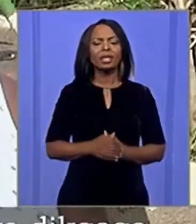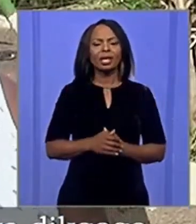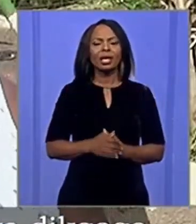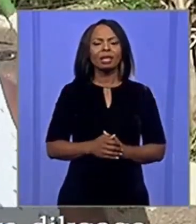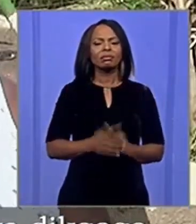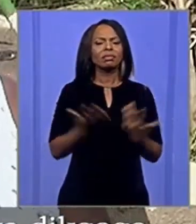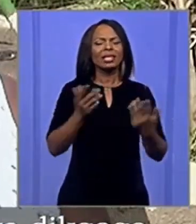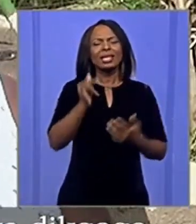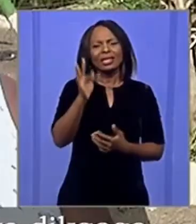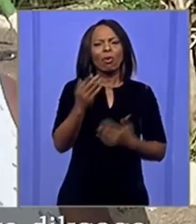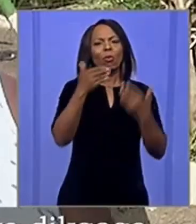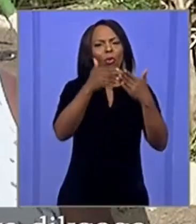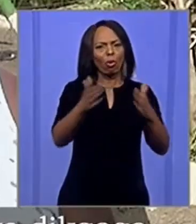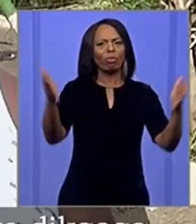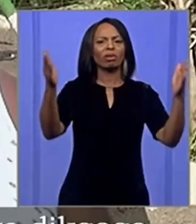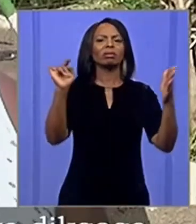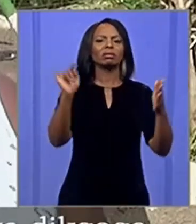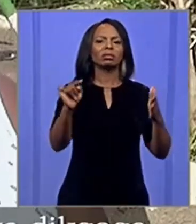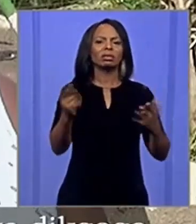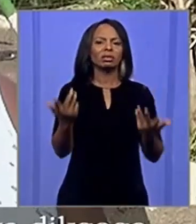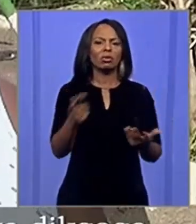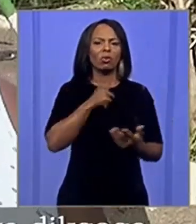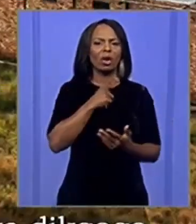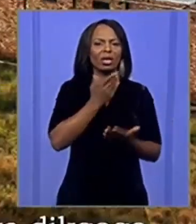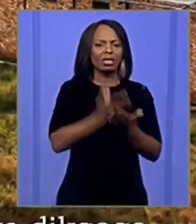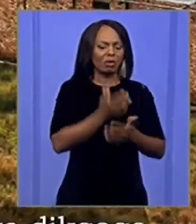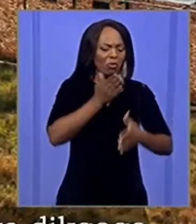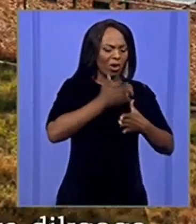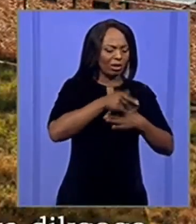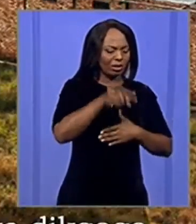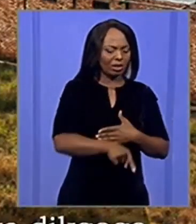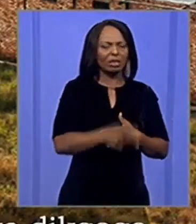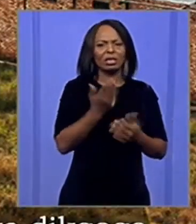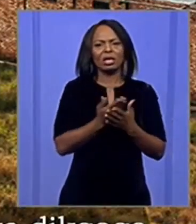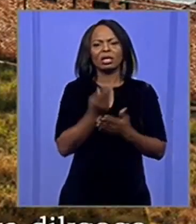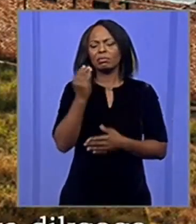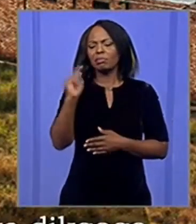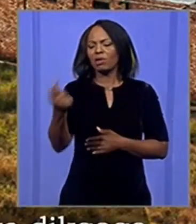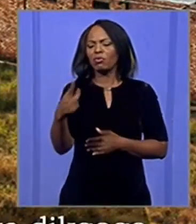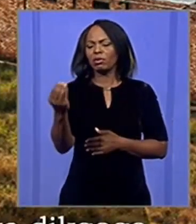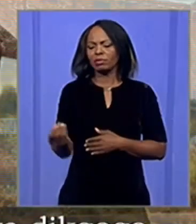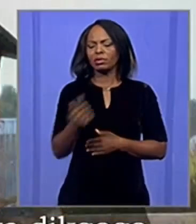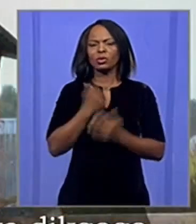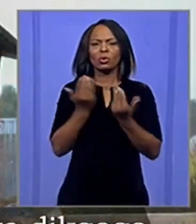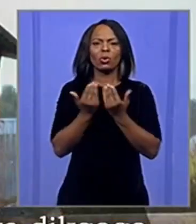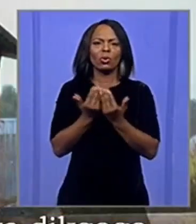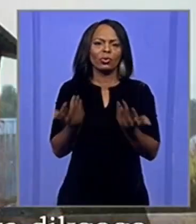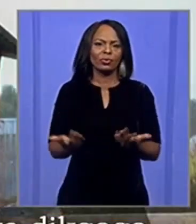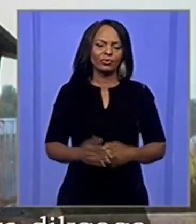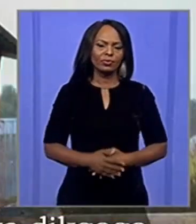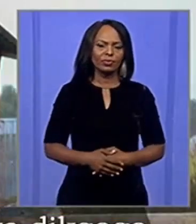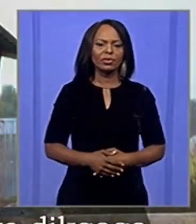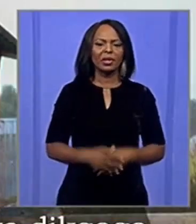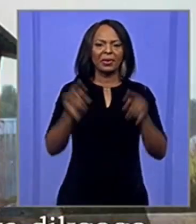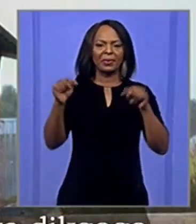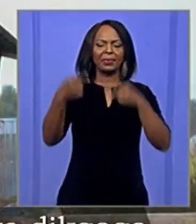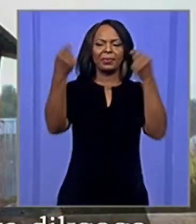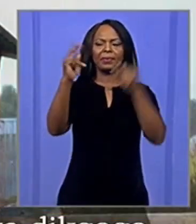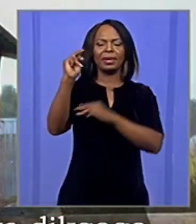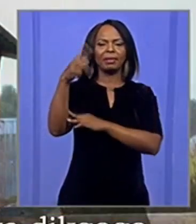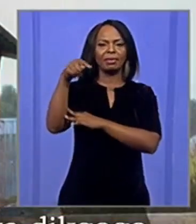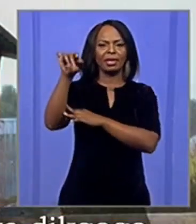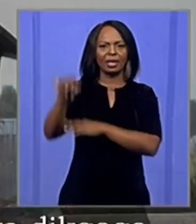nong ra bereka mono gore re kgone go isa bana dikolong. Bagare ba SIU ba kana ba ikgolaganya le ba bothati ba bosekisi ba bosetšhaba